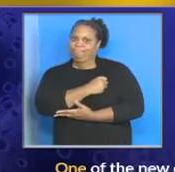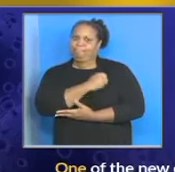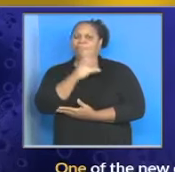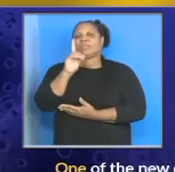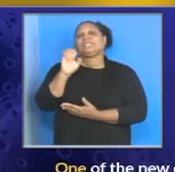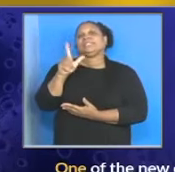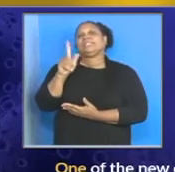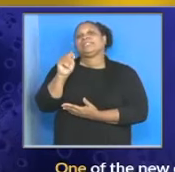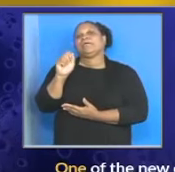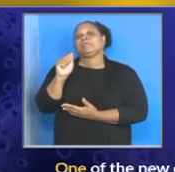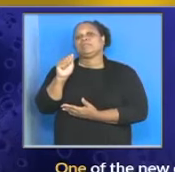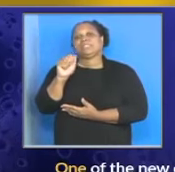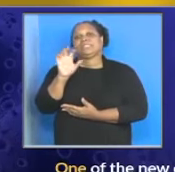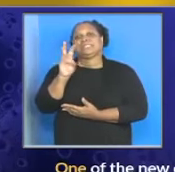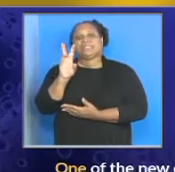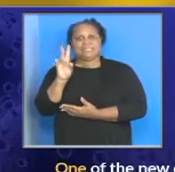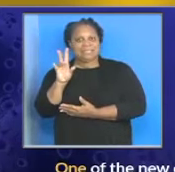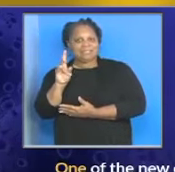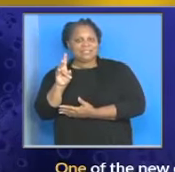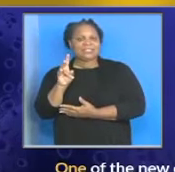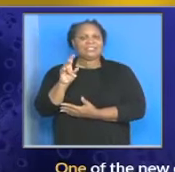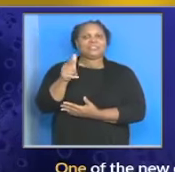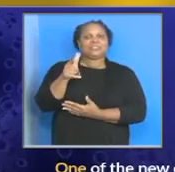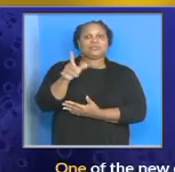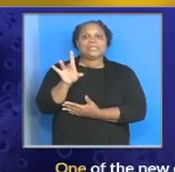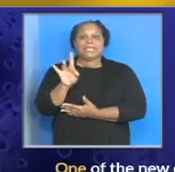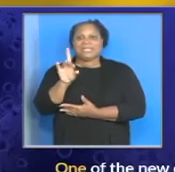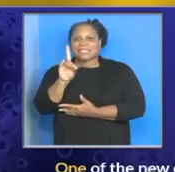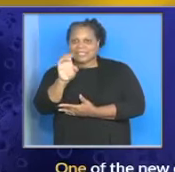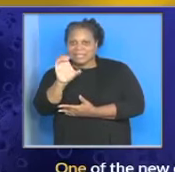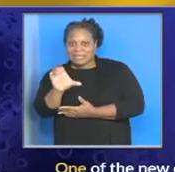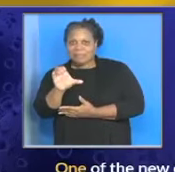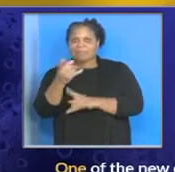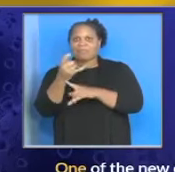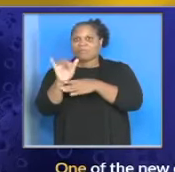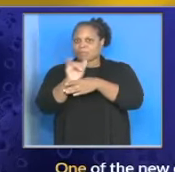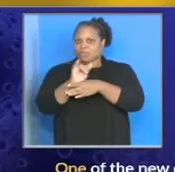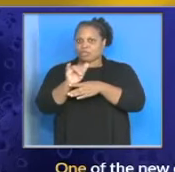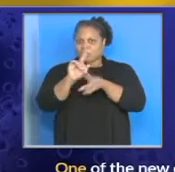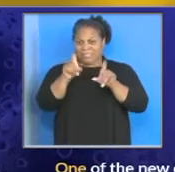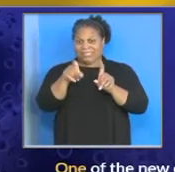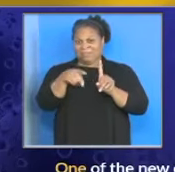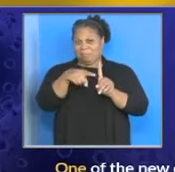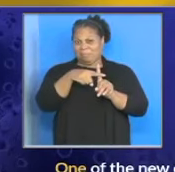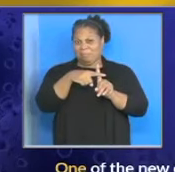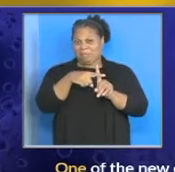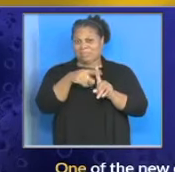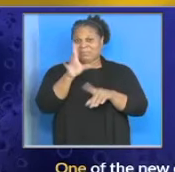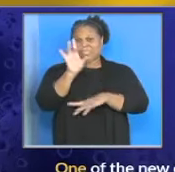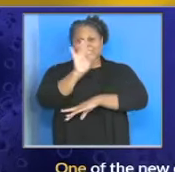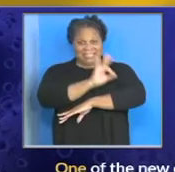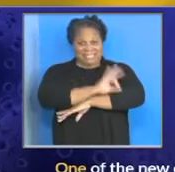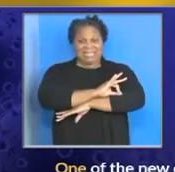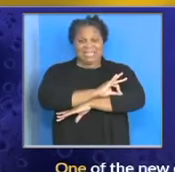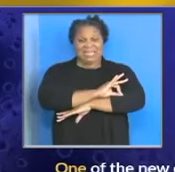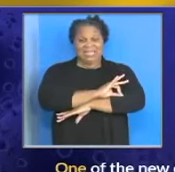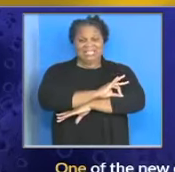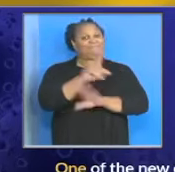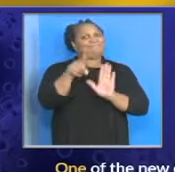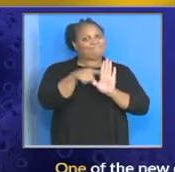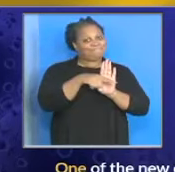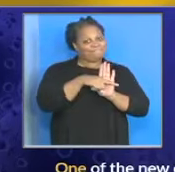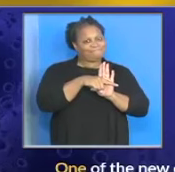Delta's flight 617 from New York on the 28th of November 2020 and tested positive on their day 8 test, having had a